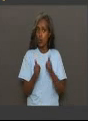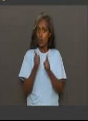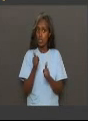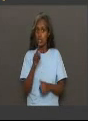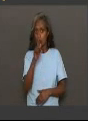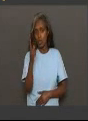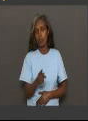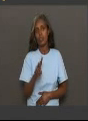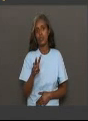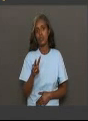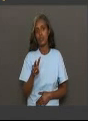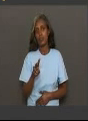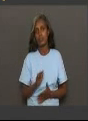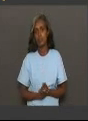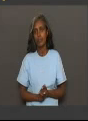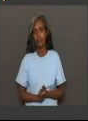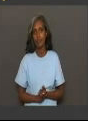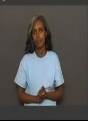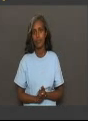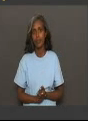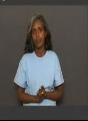is 1 over 2.